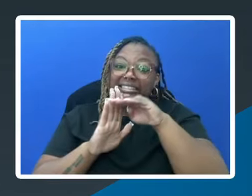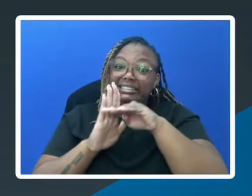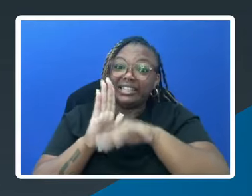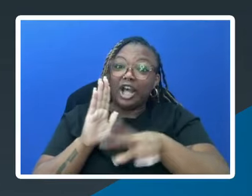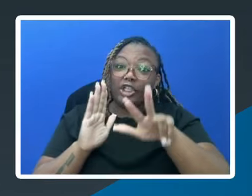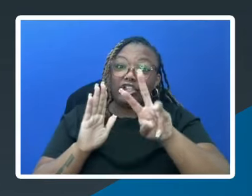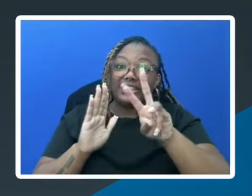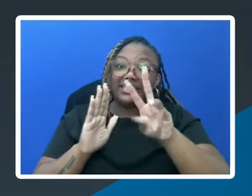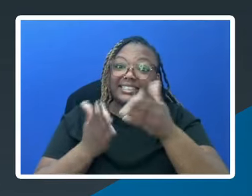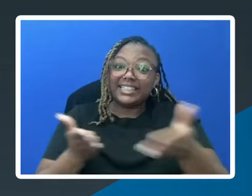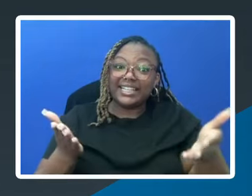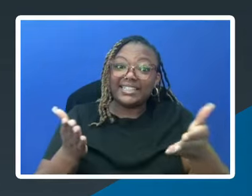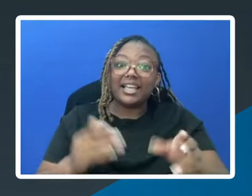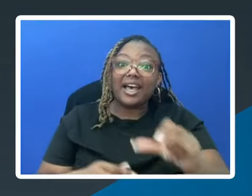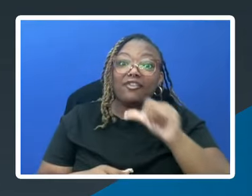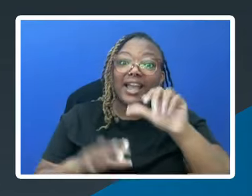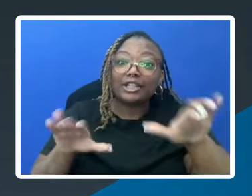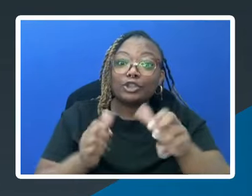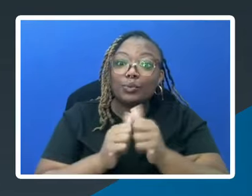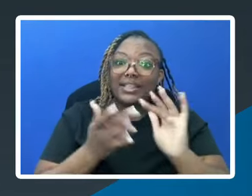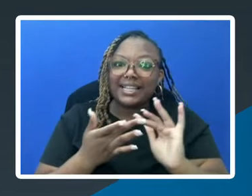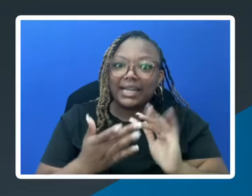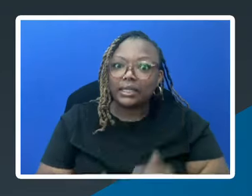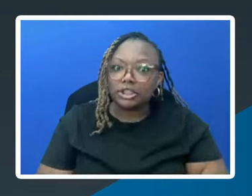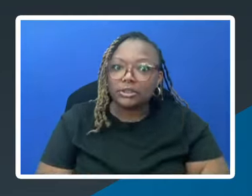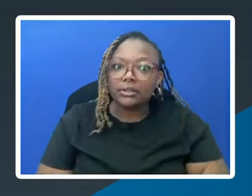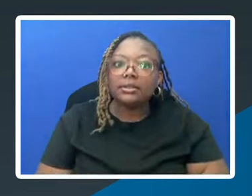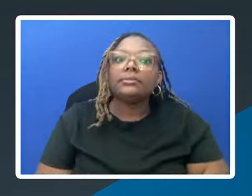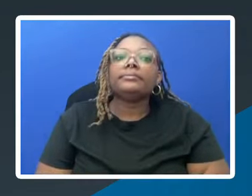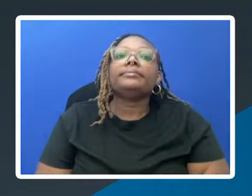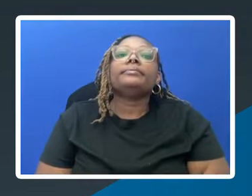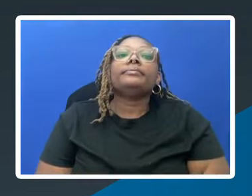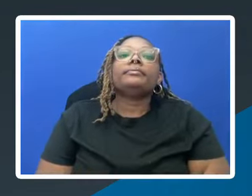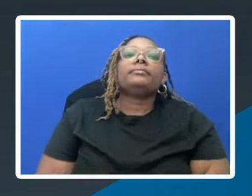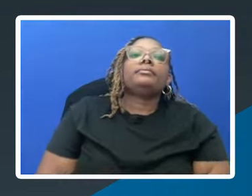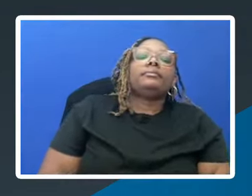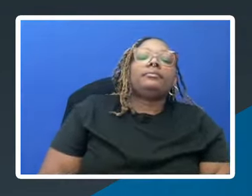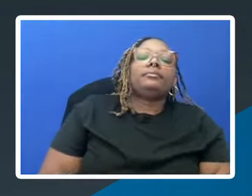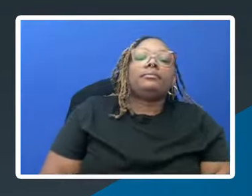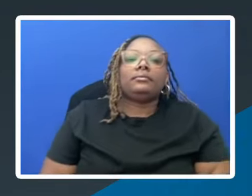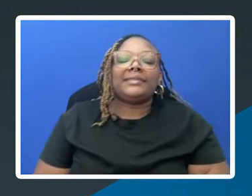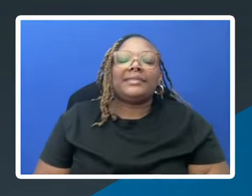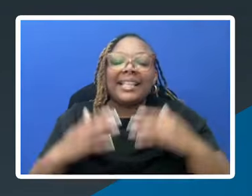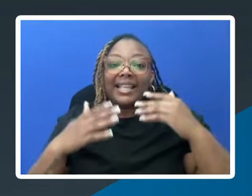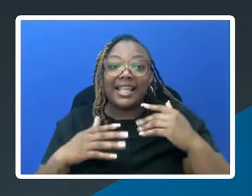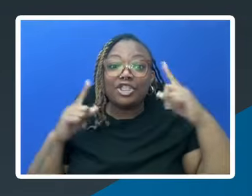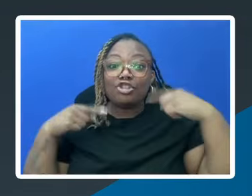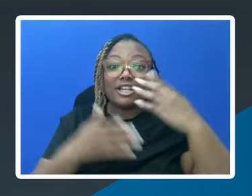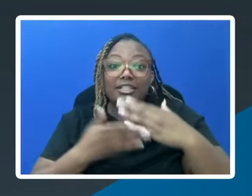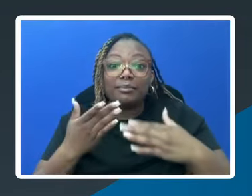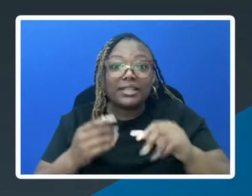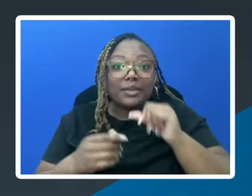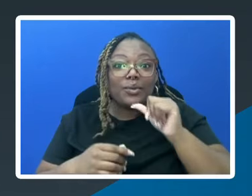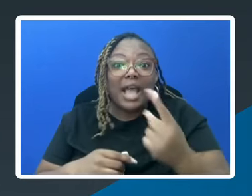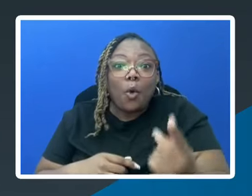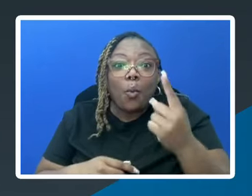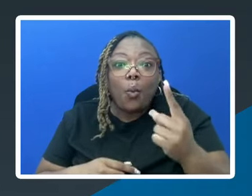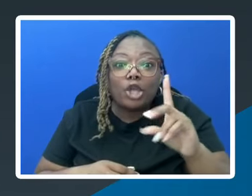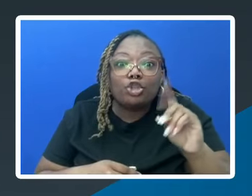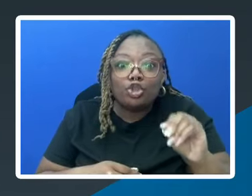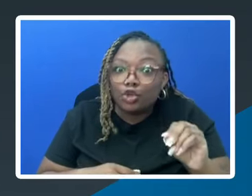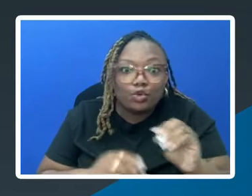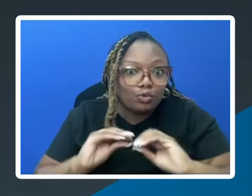36 things not to do with technology. And the craziest part is there wasn't a single do. There wasn't a single part of